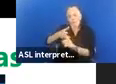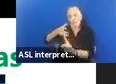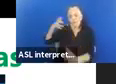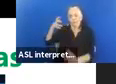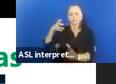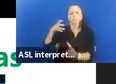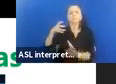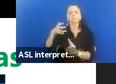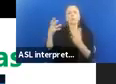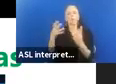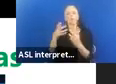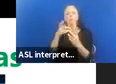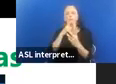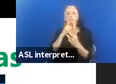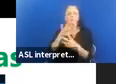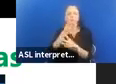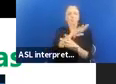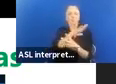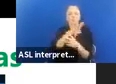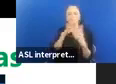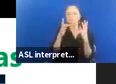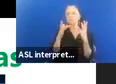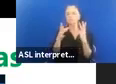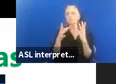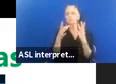crisis. Mm-hmm.